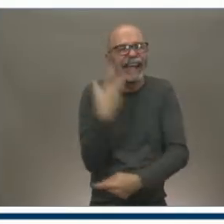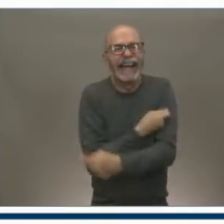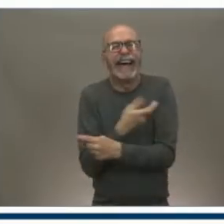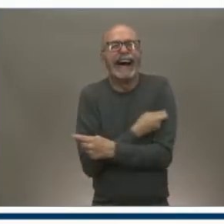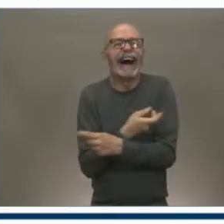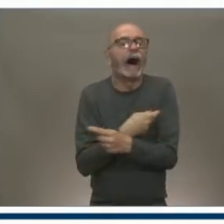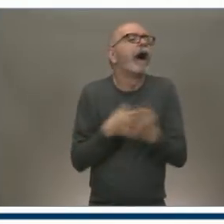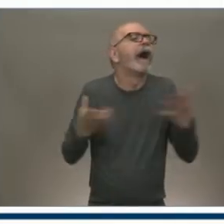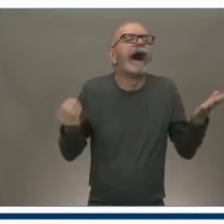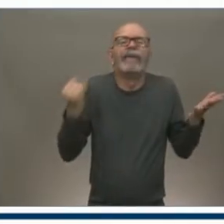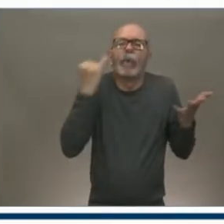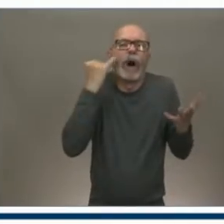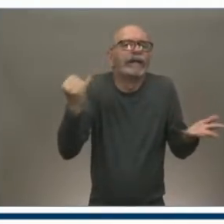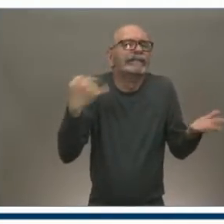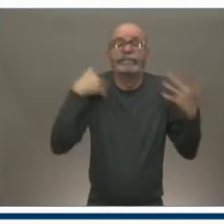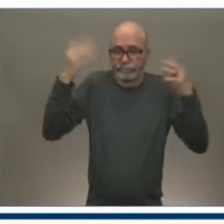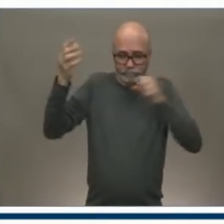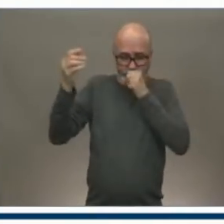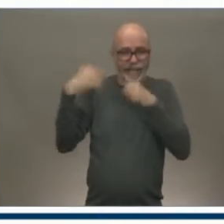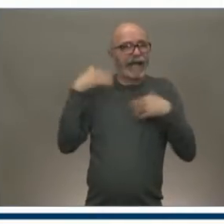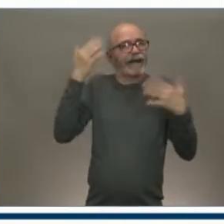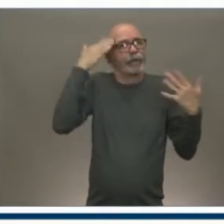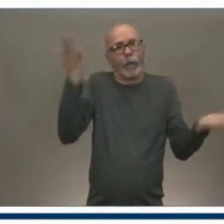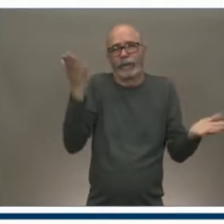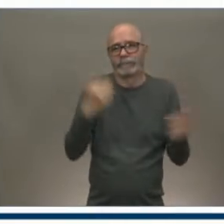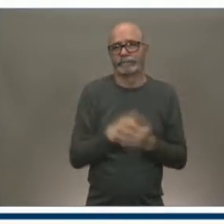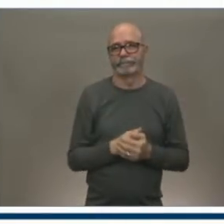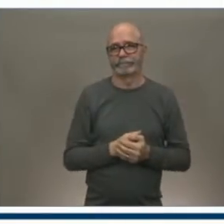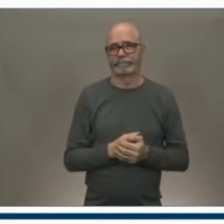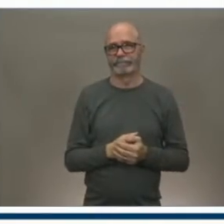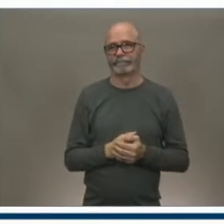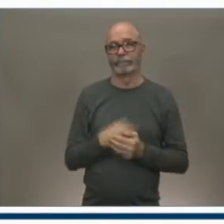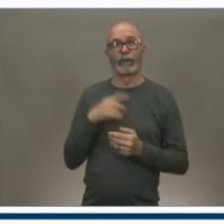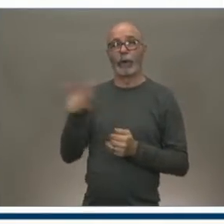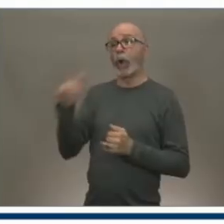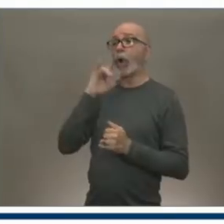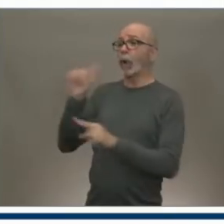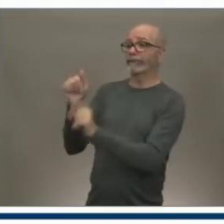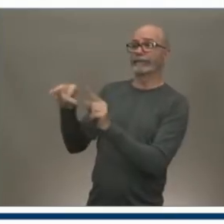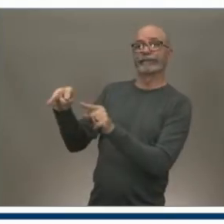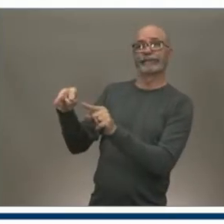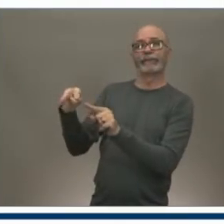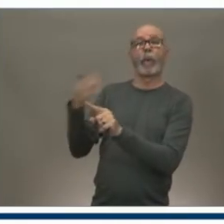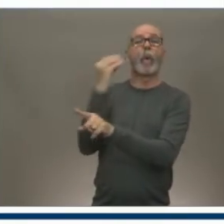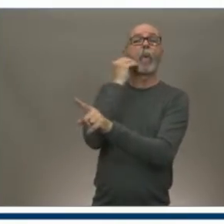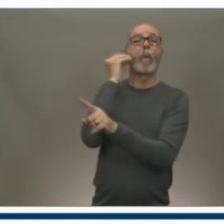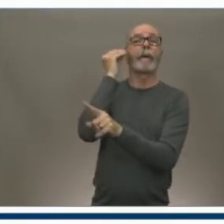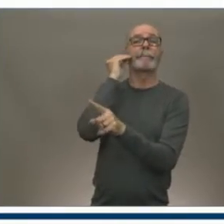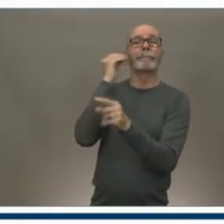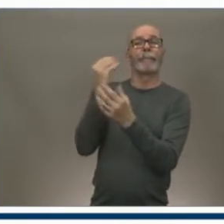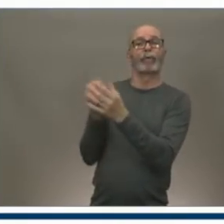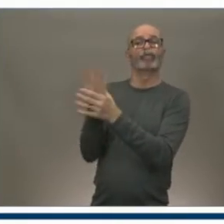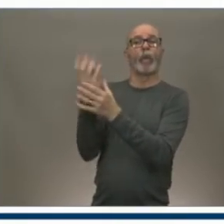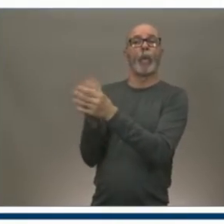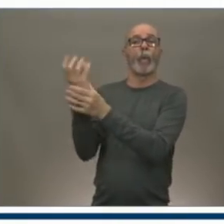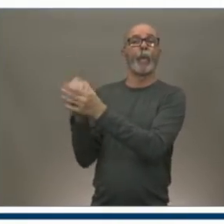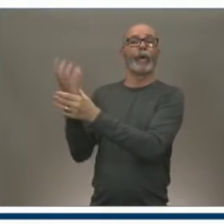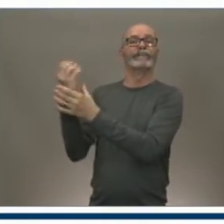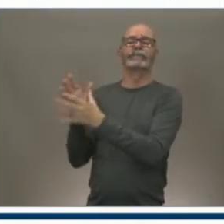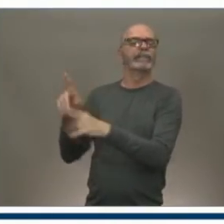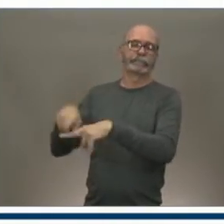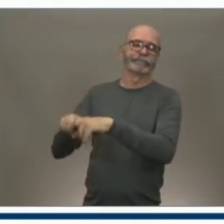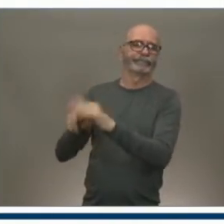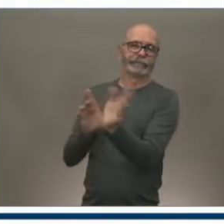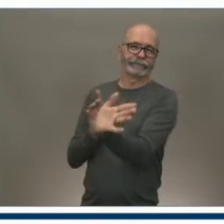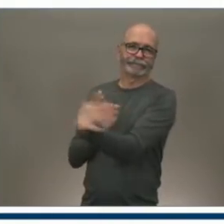Developing our, I'm going to use a better term than homegrown, Jean. I'm going to call it our domestic supply of vaccine is